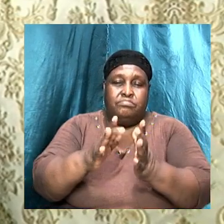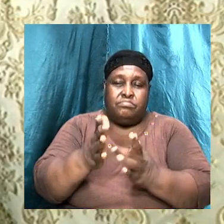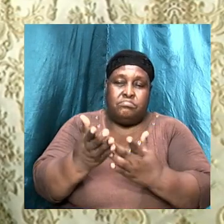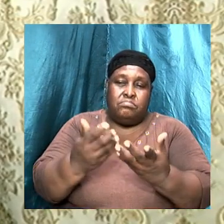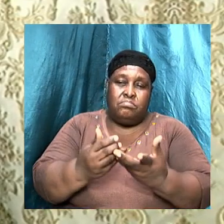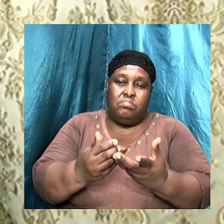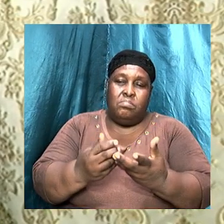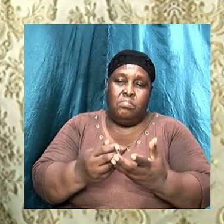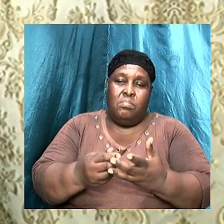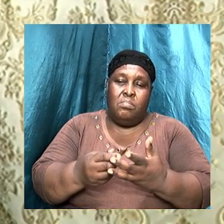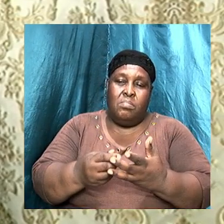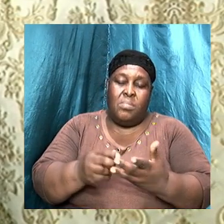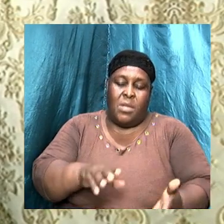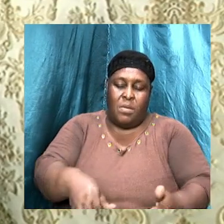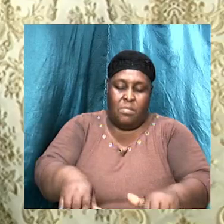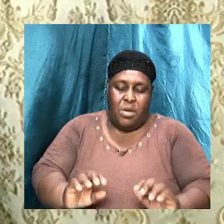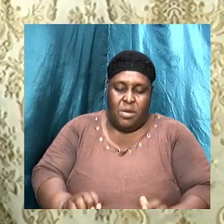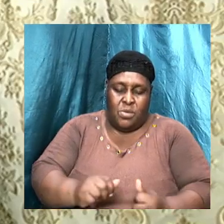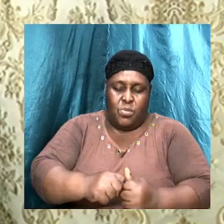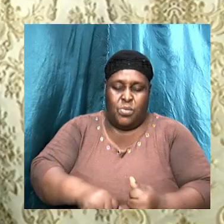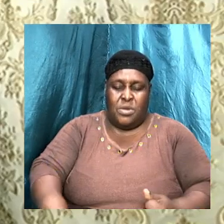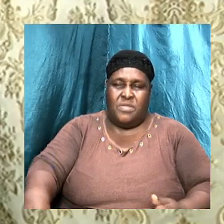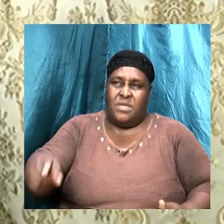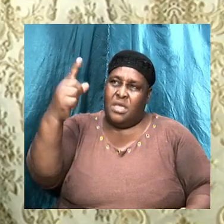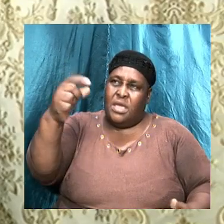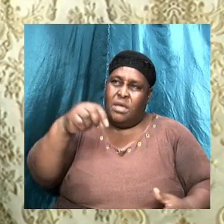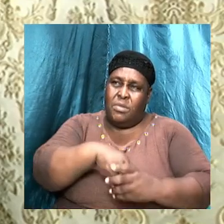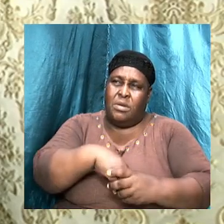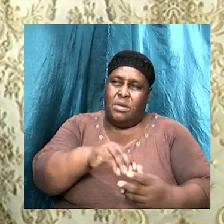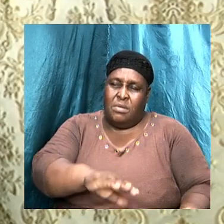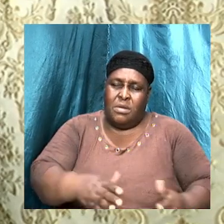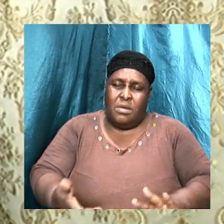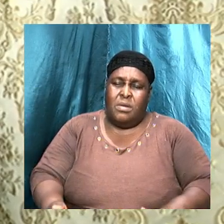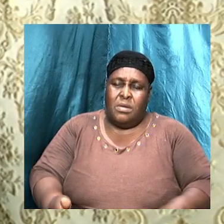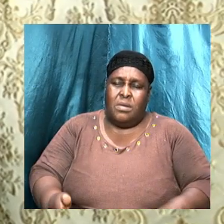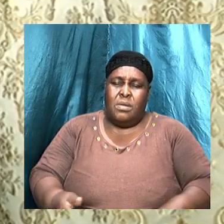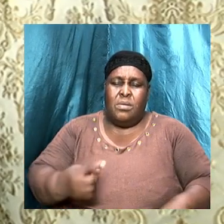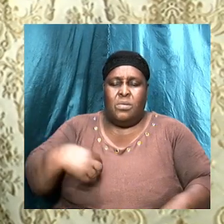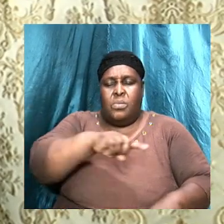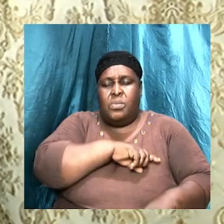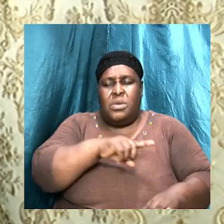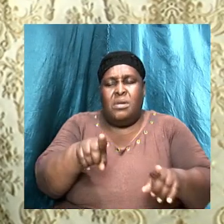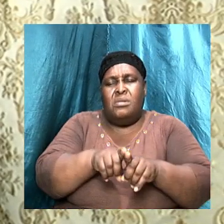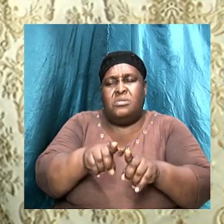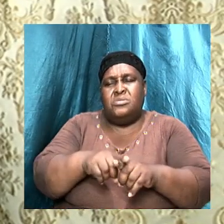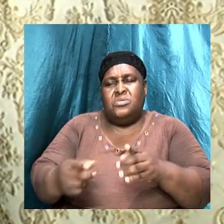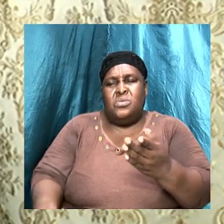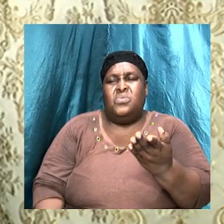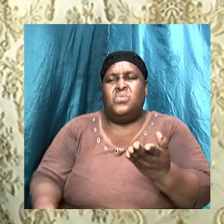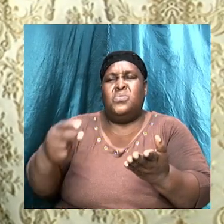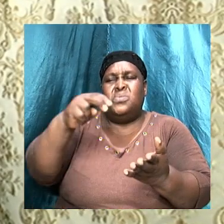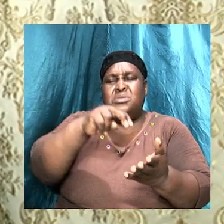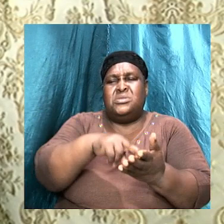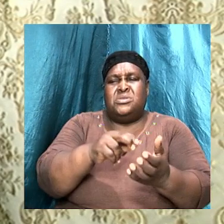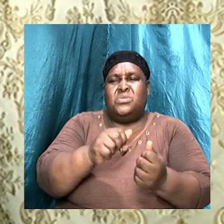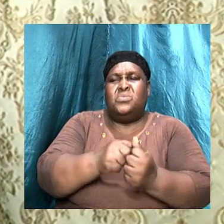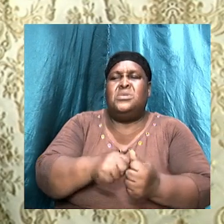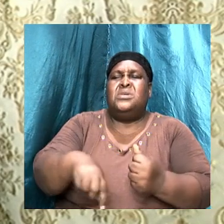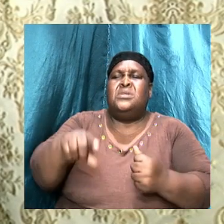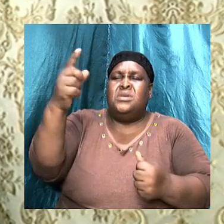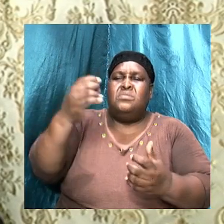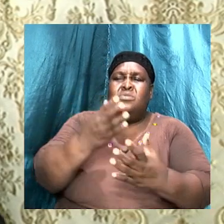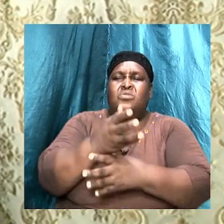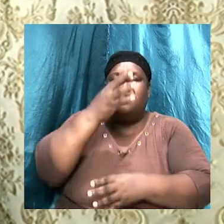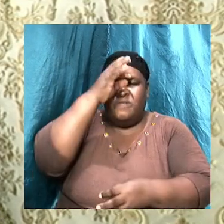with him in baptism wherein also he arisen with him through faith in the operation of God